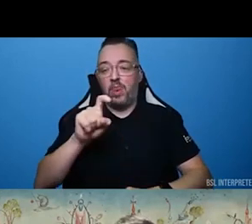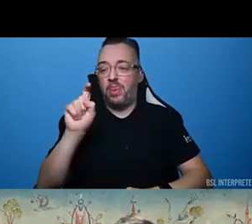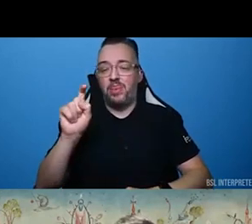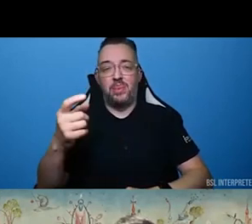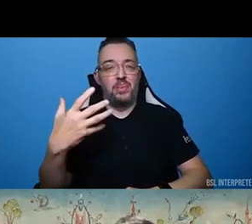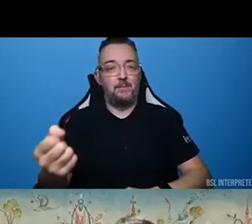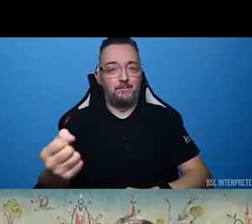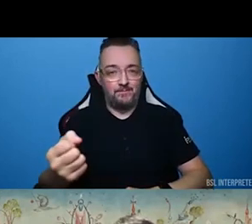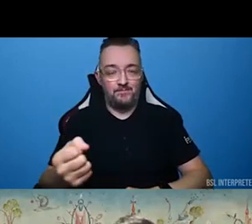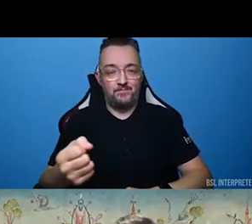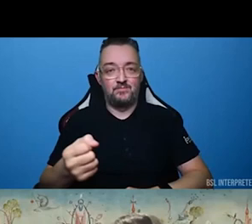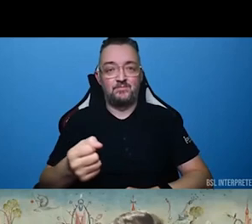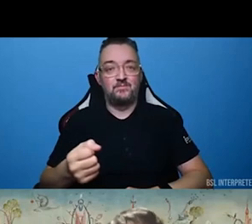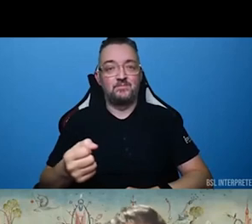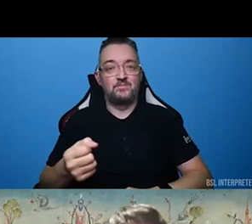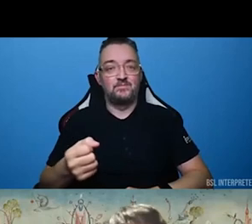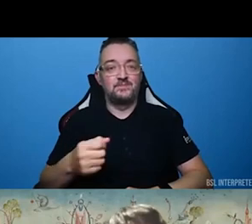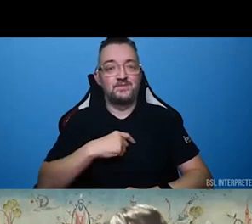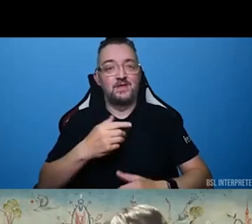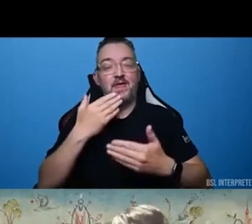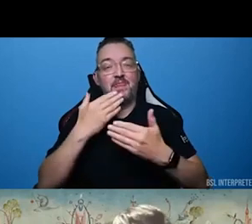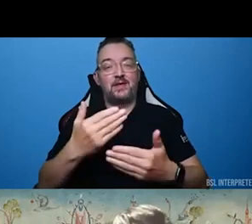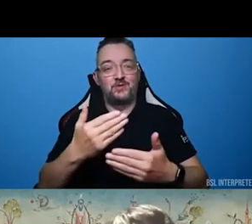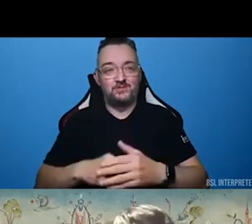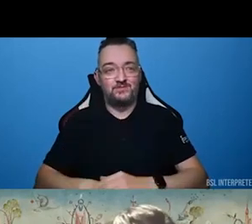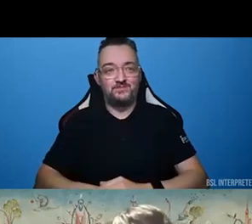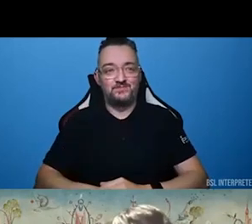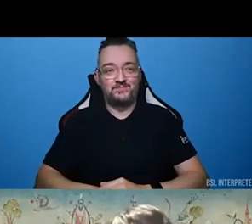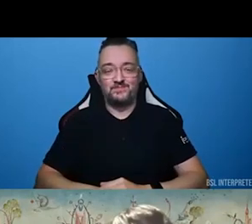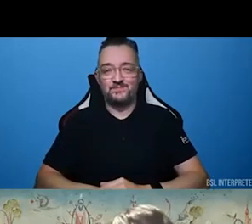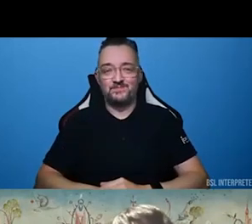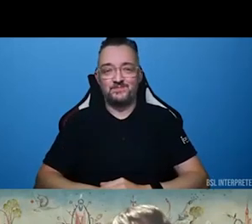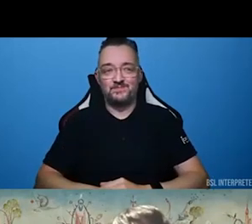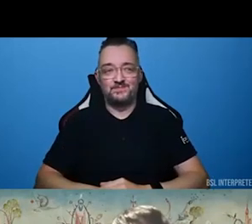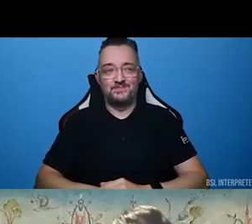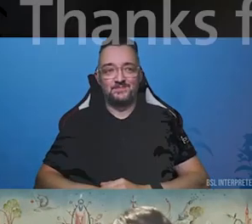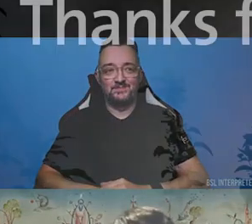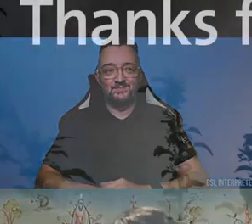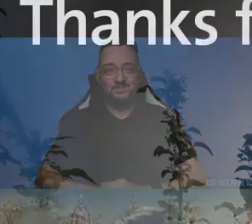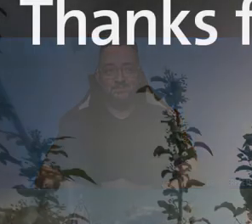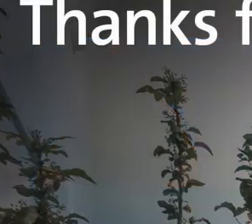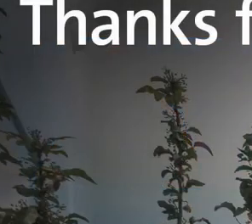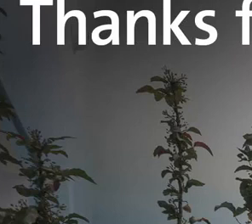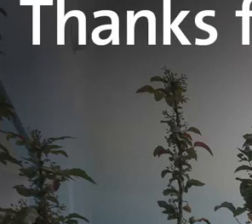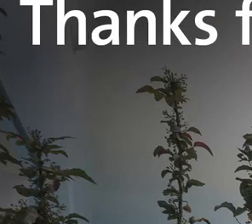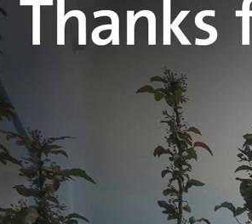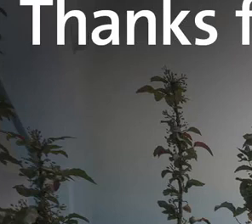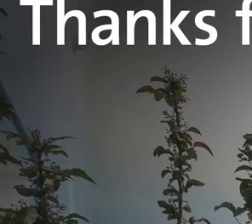us up. So if you all just want to kind of say thank you. Thanks everyone. Thank you. Thank you. Thanks.